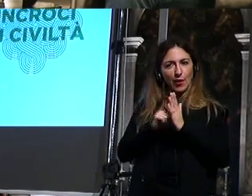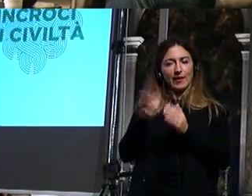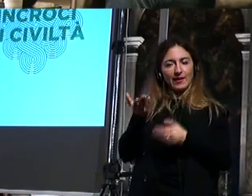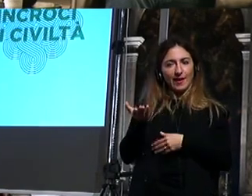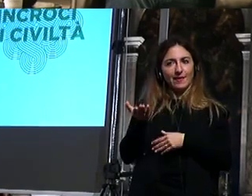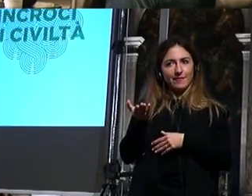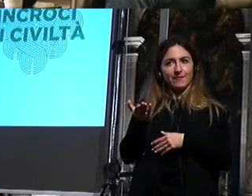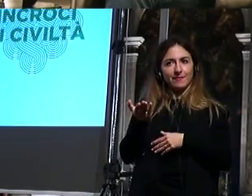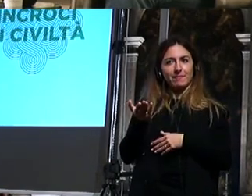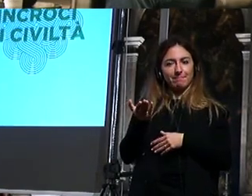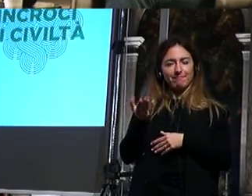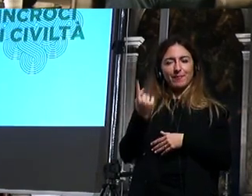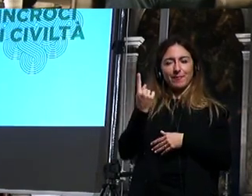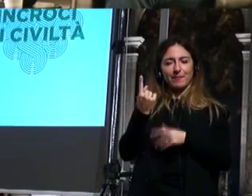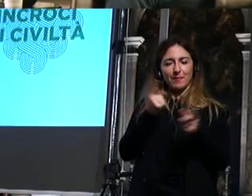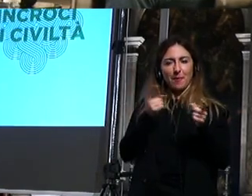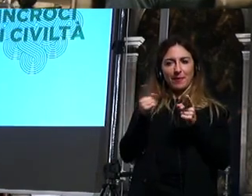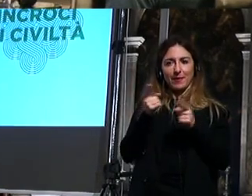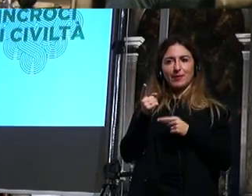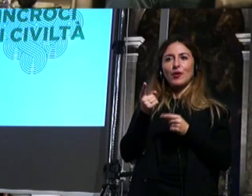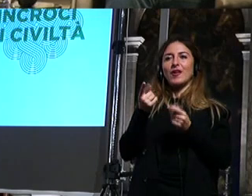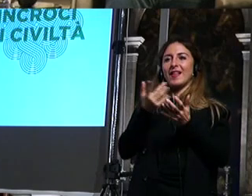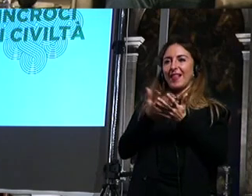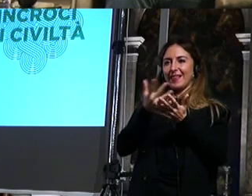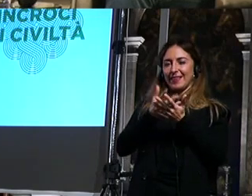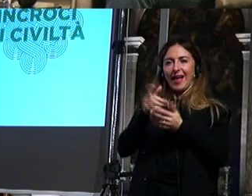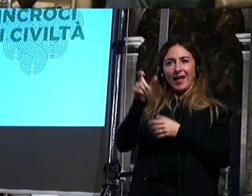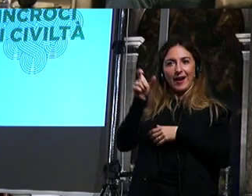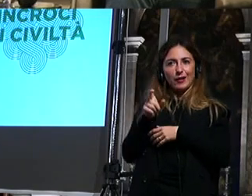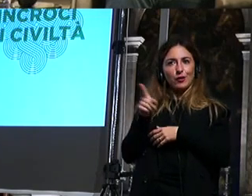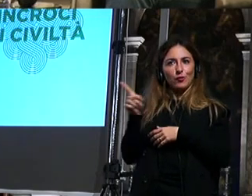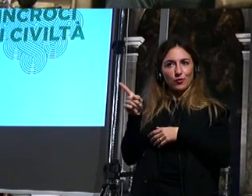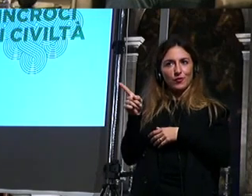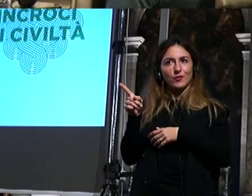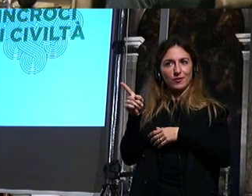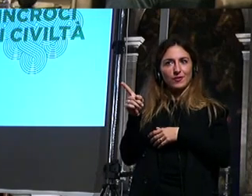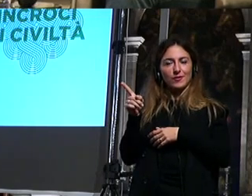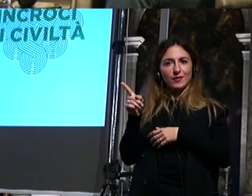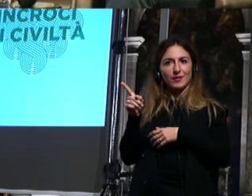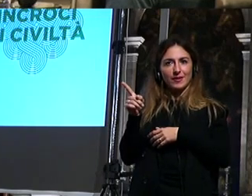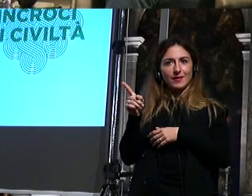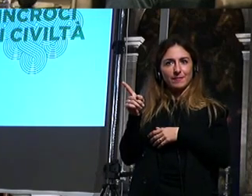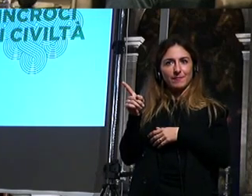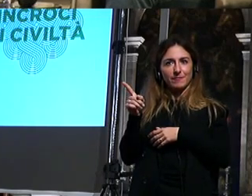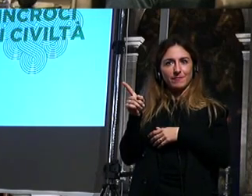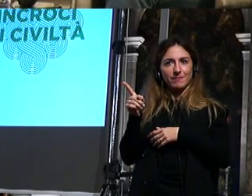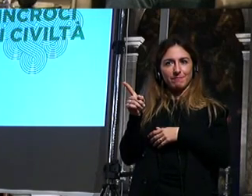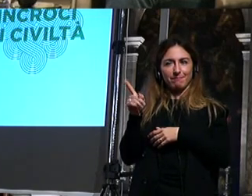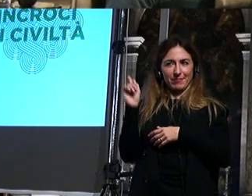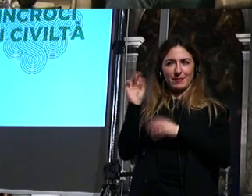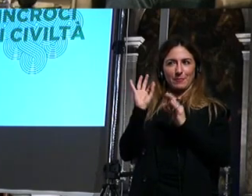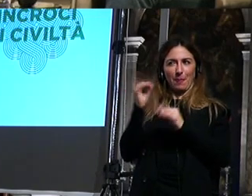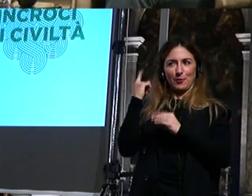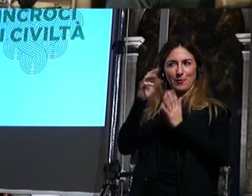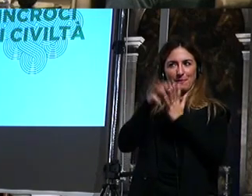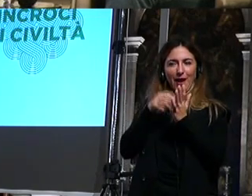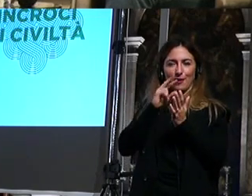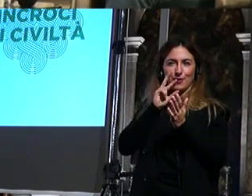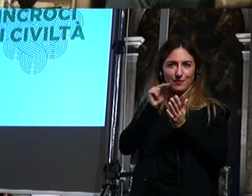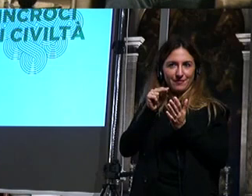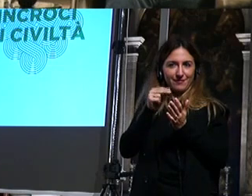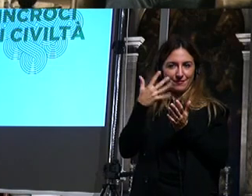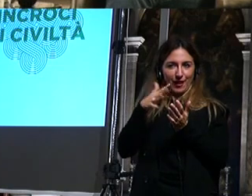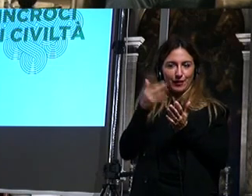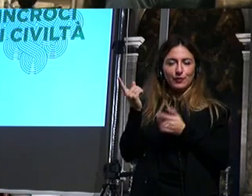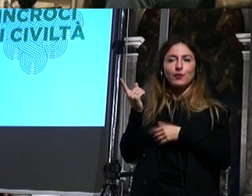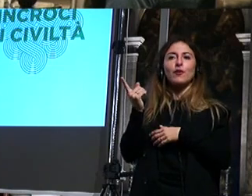heard from tonight, is being told a story by her friend who was in a special unit and